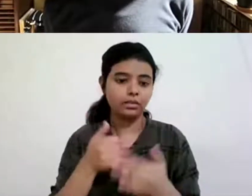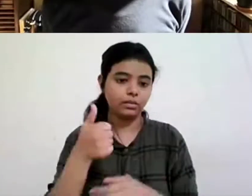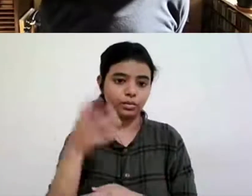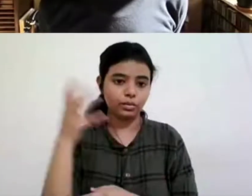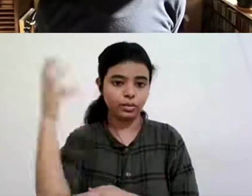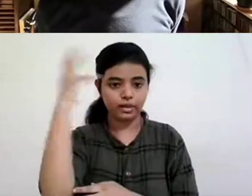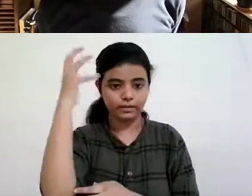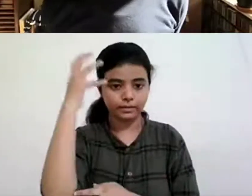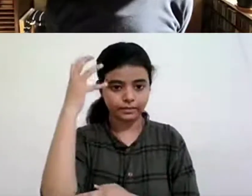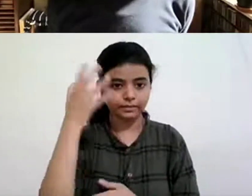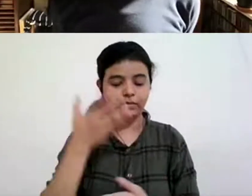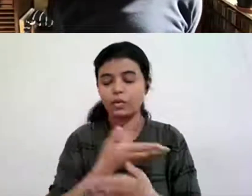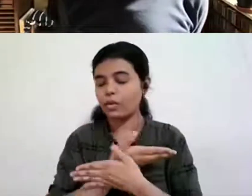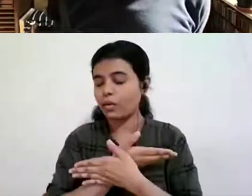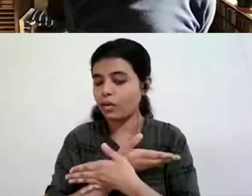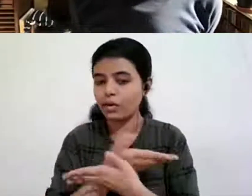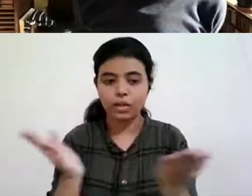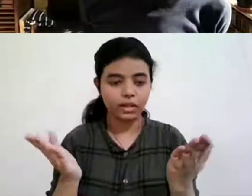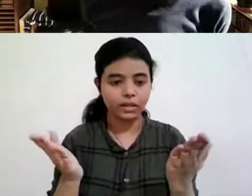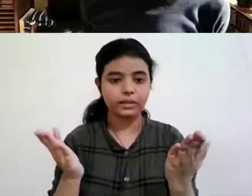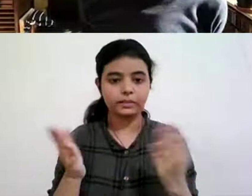afternoon, everybody,